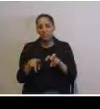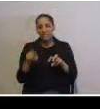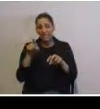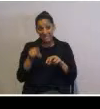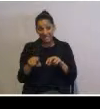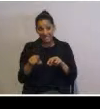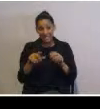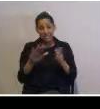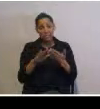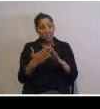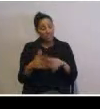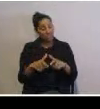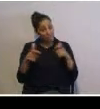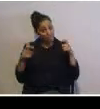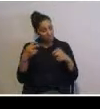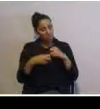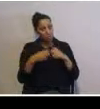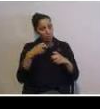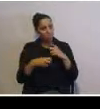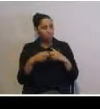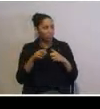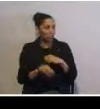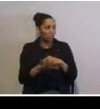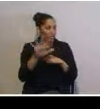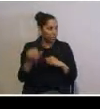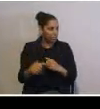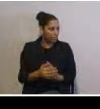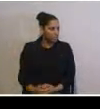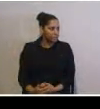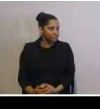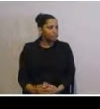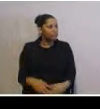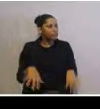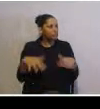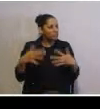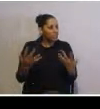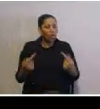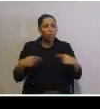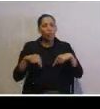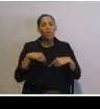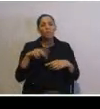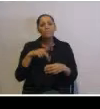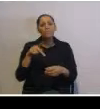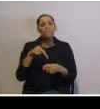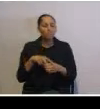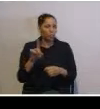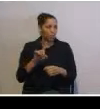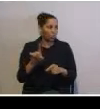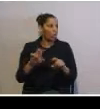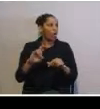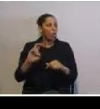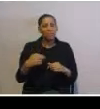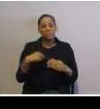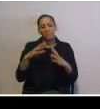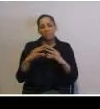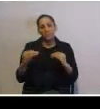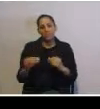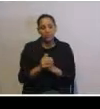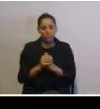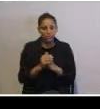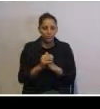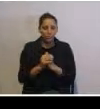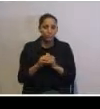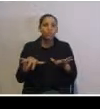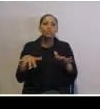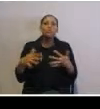becoming a huge issue for South Africa. So what is our position? And I'm almost done, Chair.